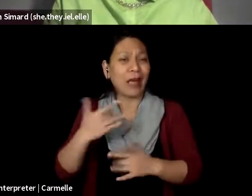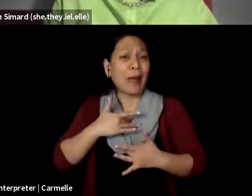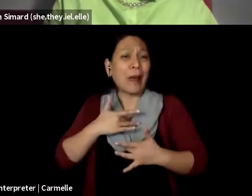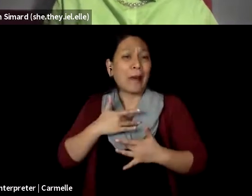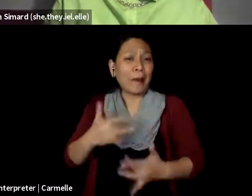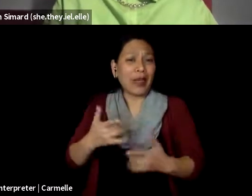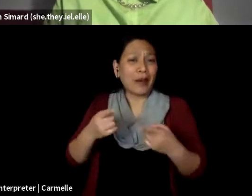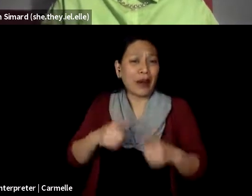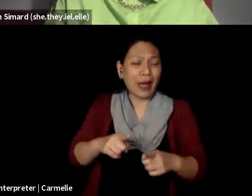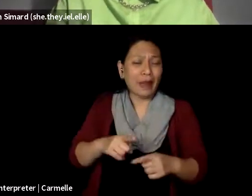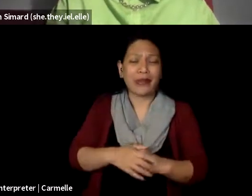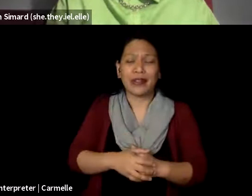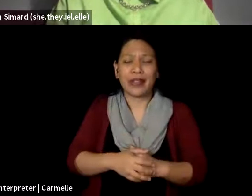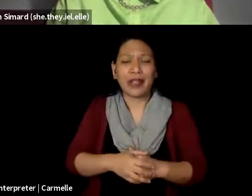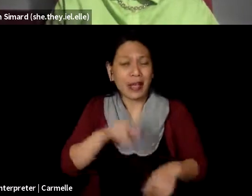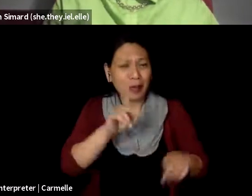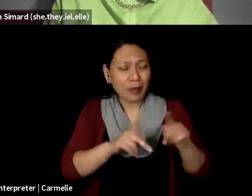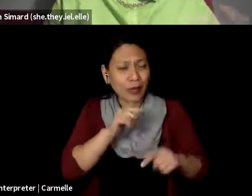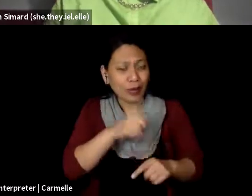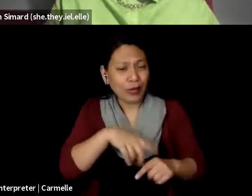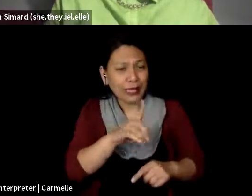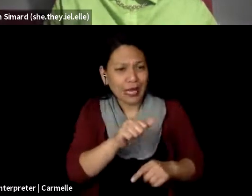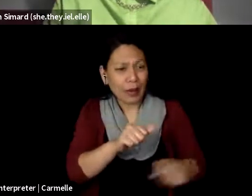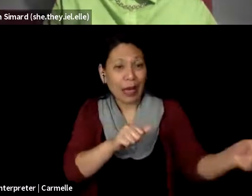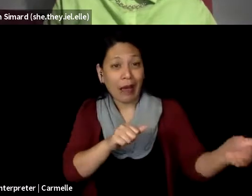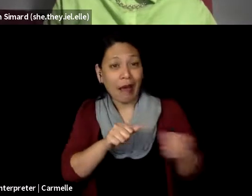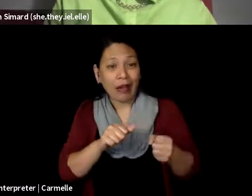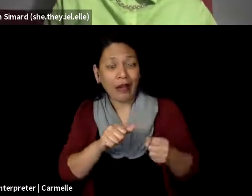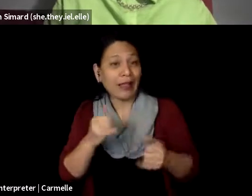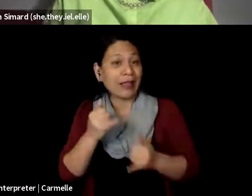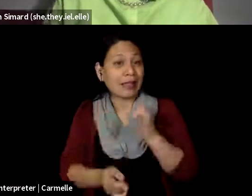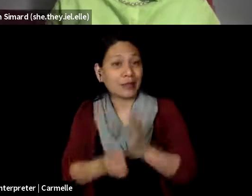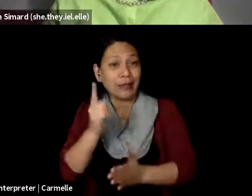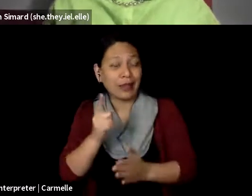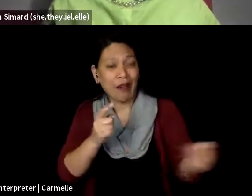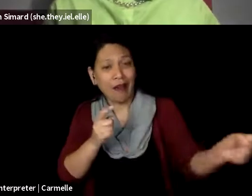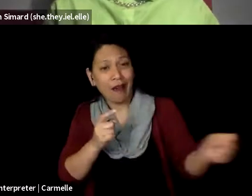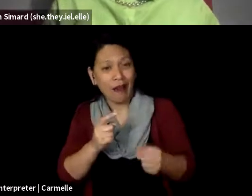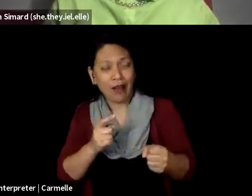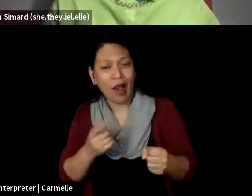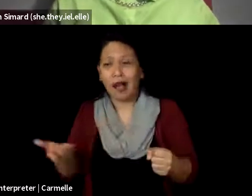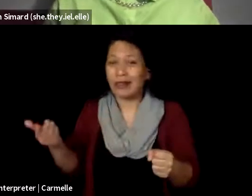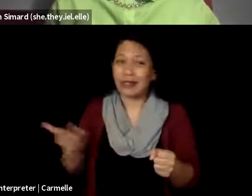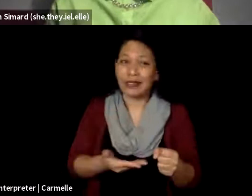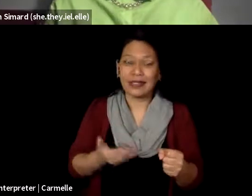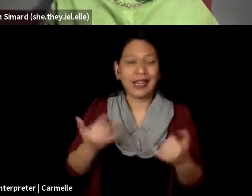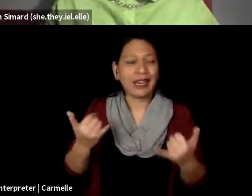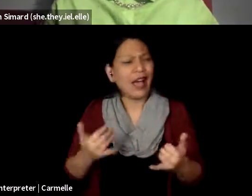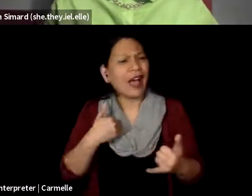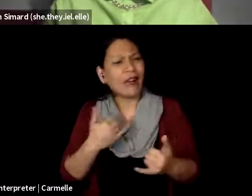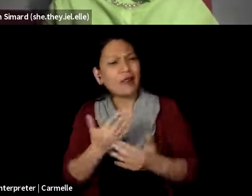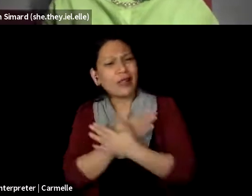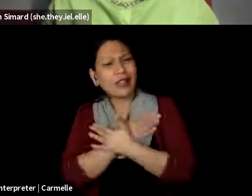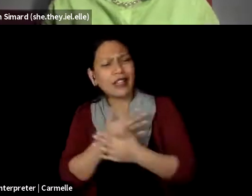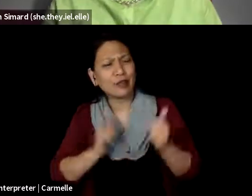disabled people are brought in at the last second, specifically for plays, and they're like, hey, here's a relaxed performance. Like, how can you